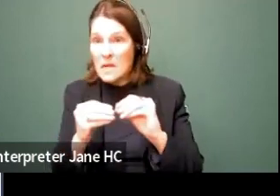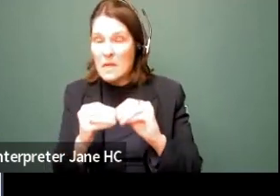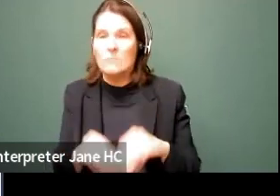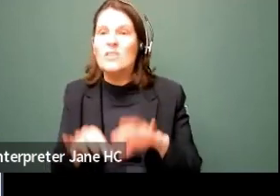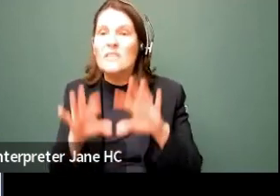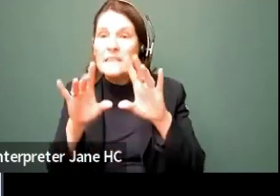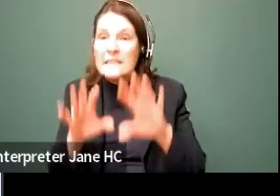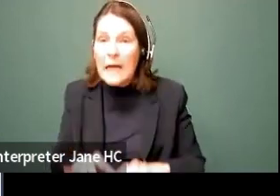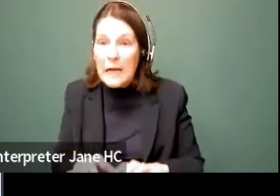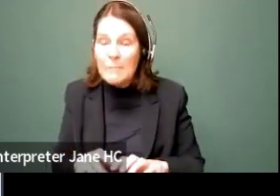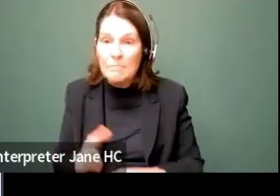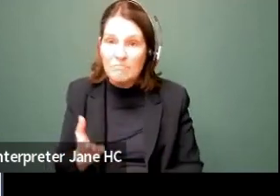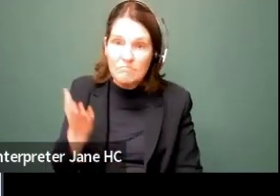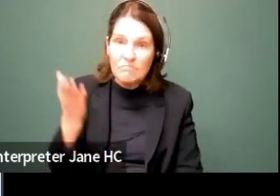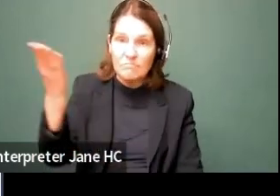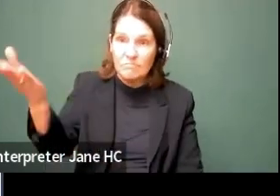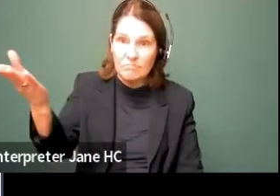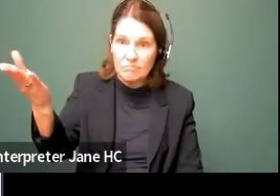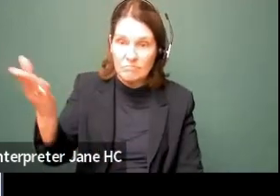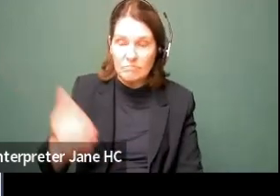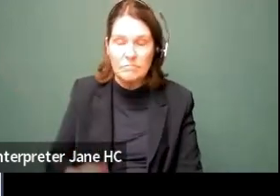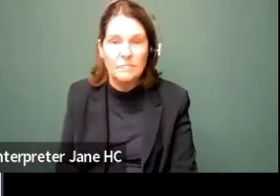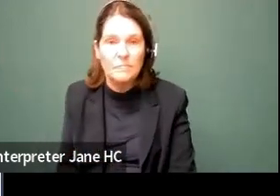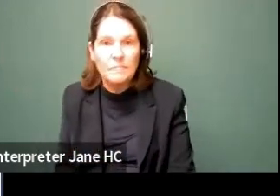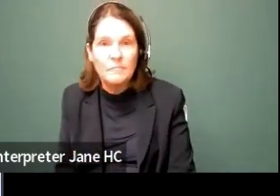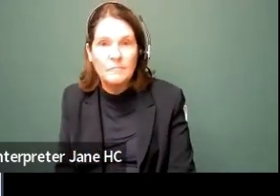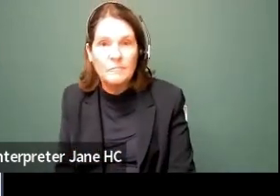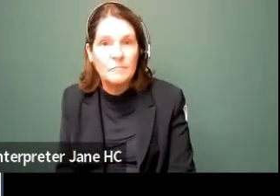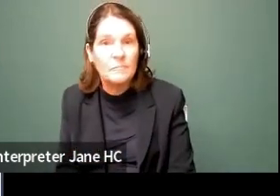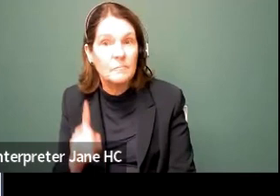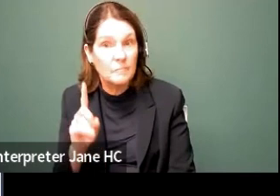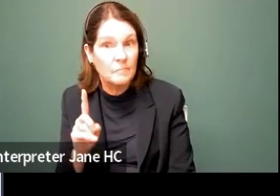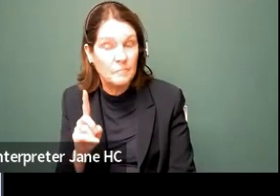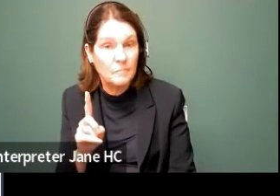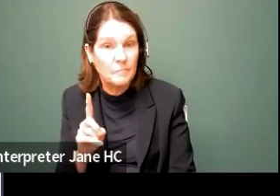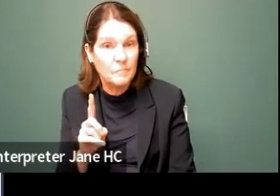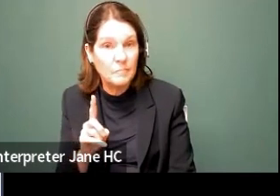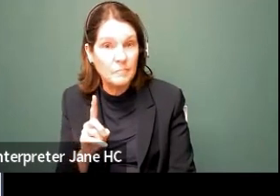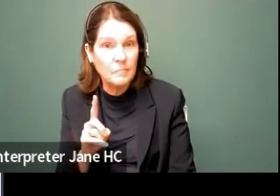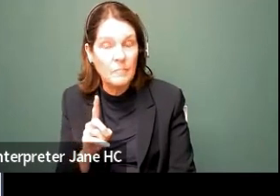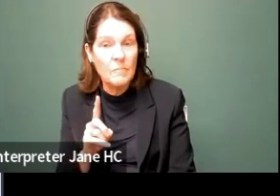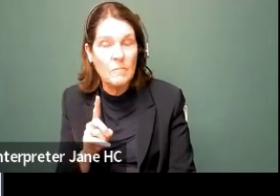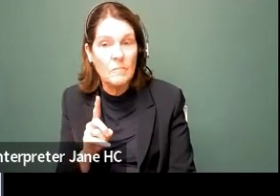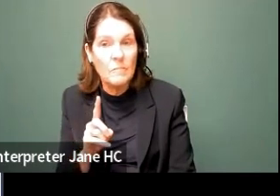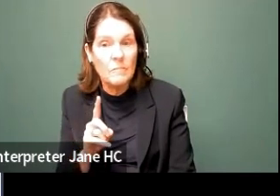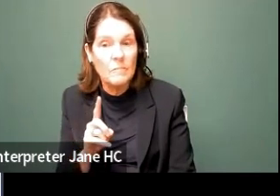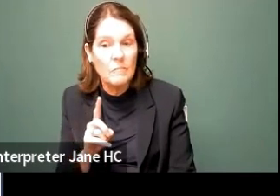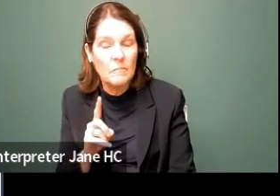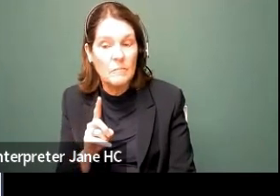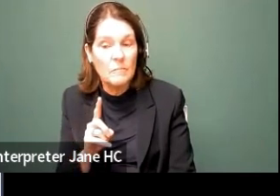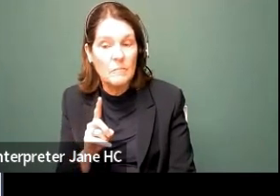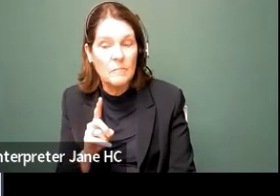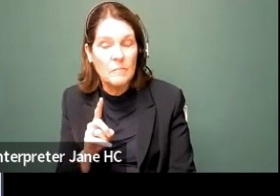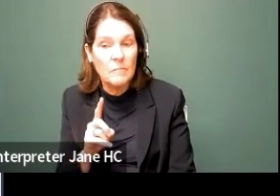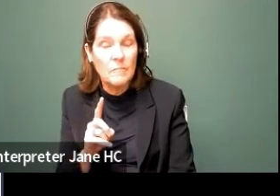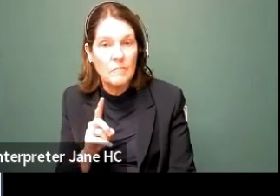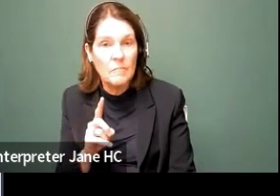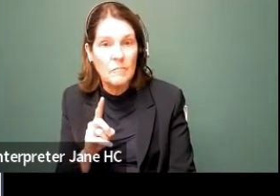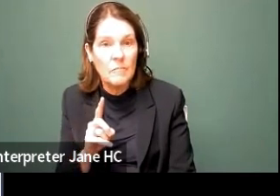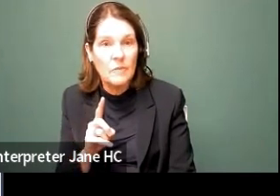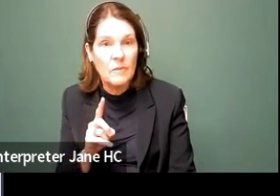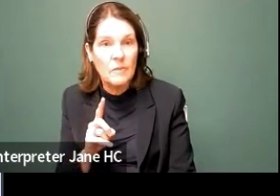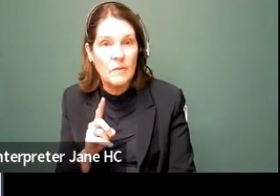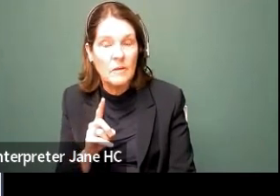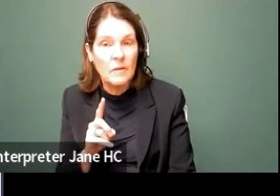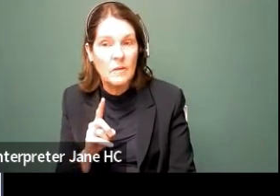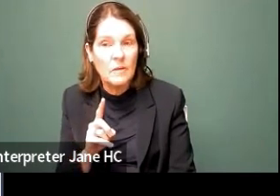the committee. Now, it's important to note that as far as written testimony goes, you can only submit